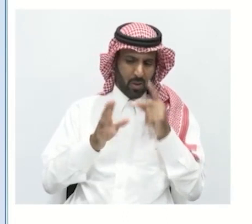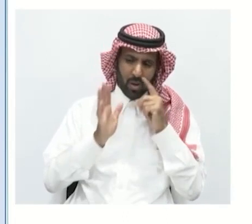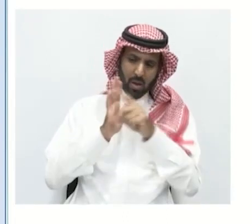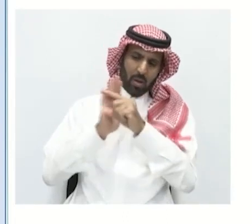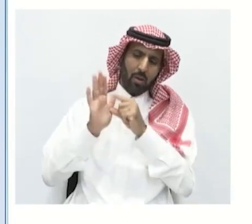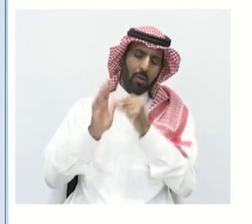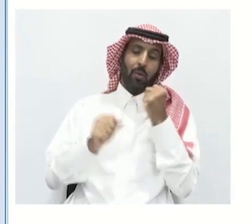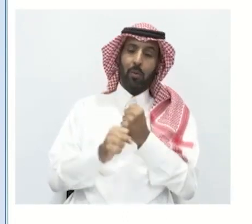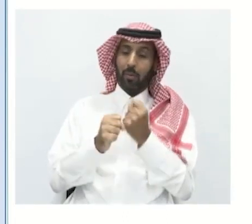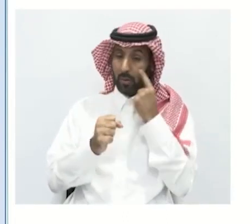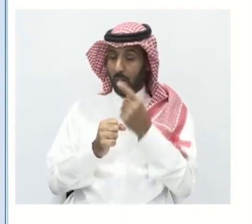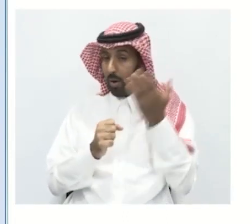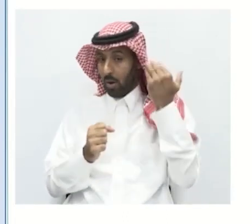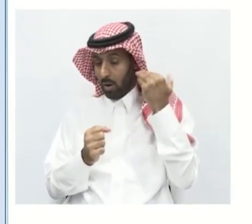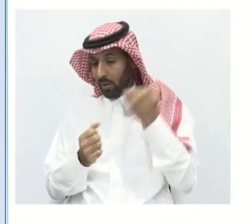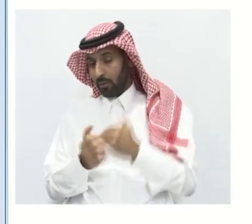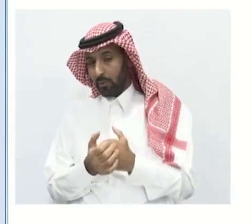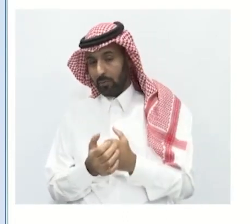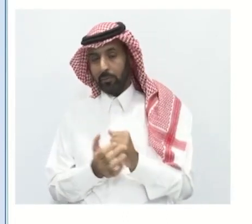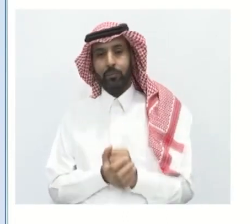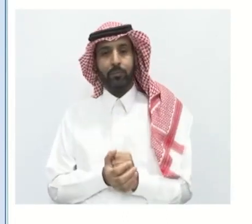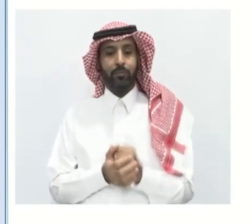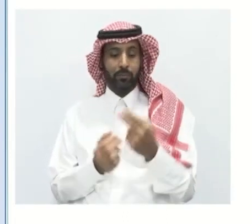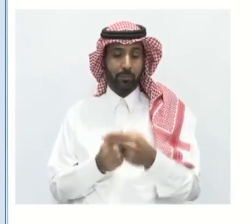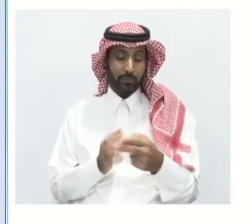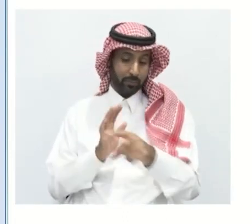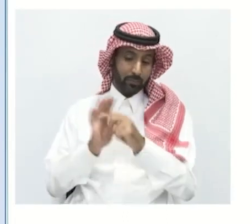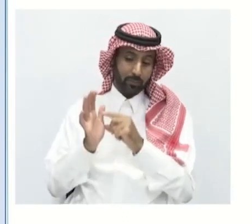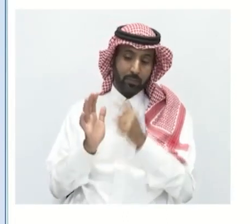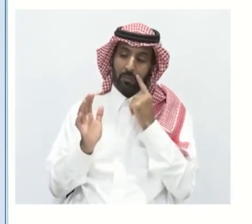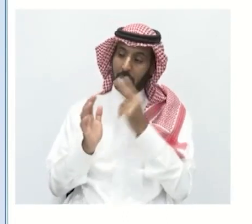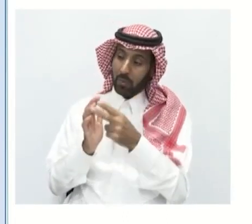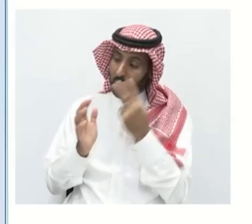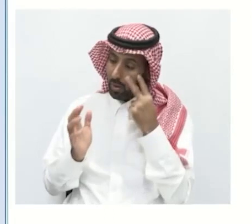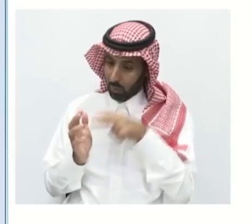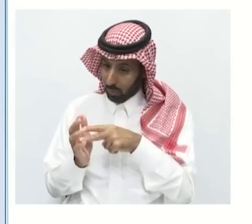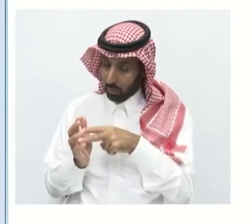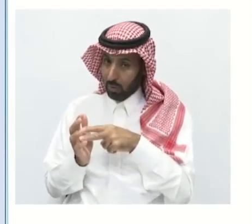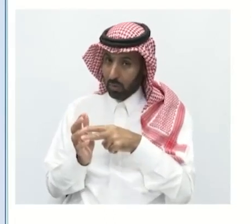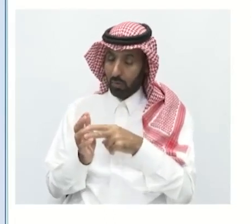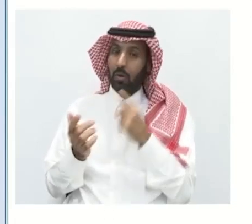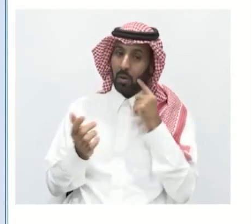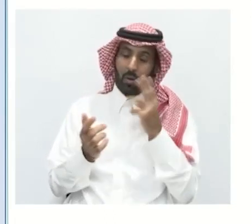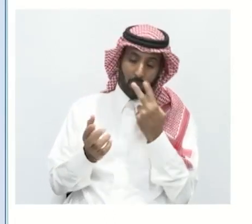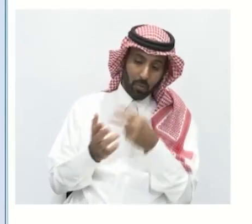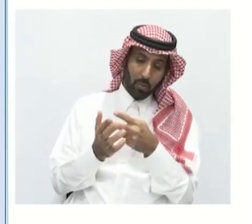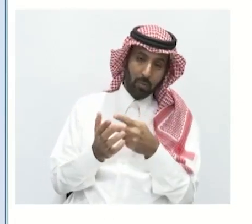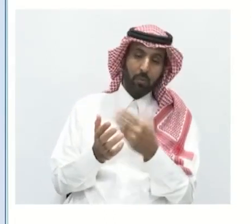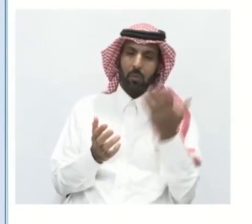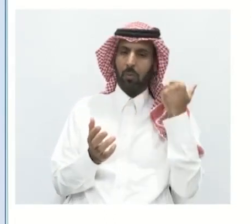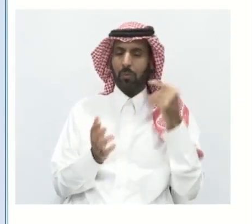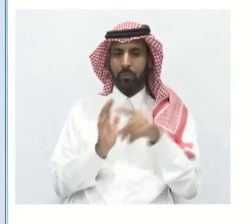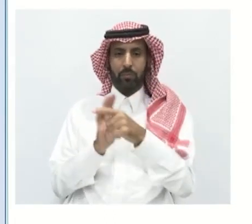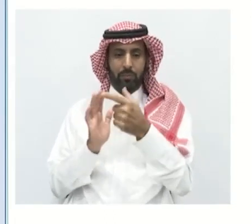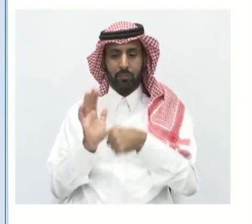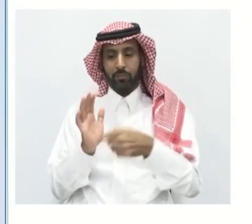of an event that happened recently, open with a line that gets the reader's attention. If you remember the